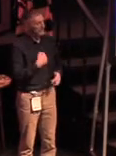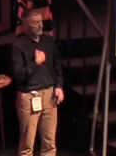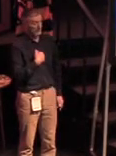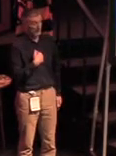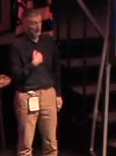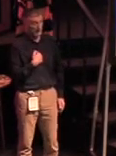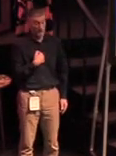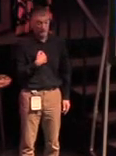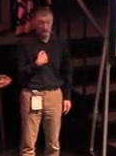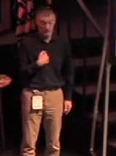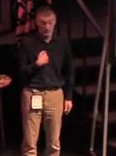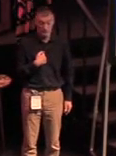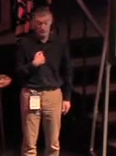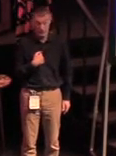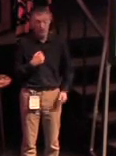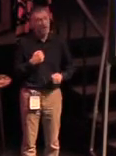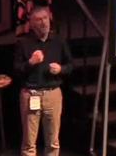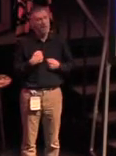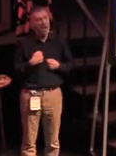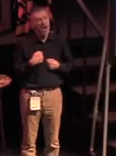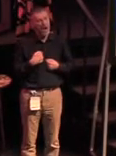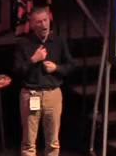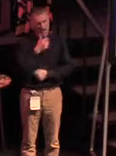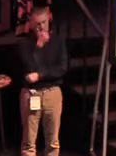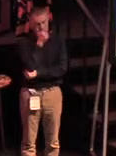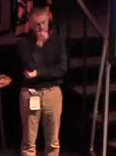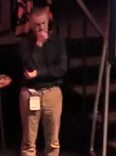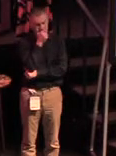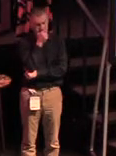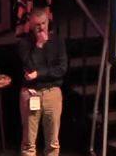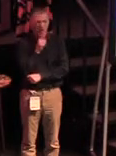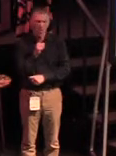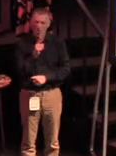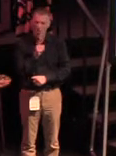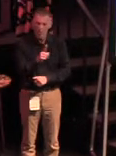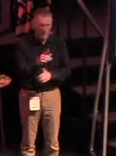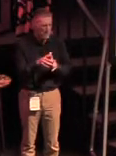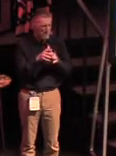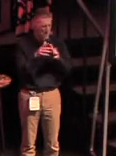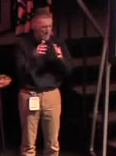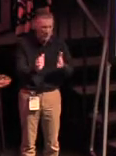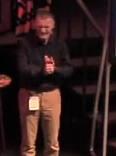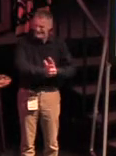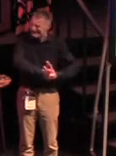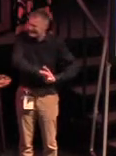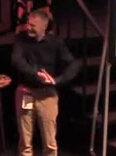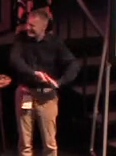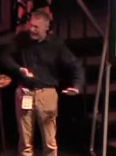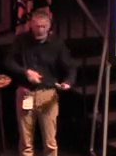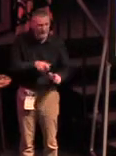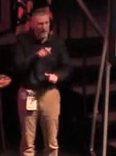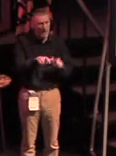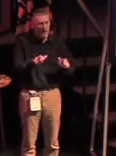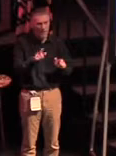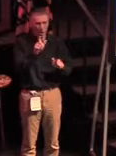to make it my mission to go out and find the most talented young people of colour to be in the